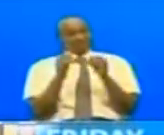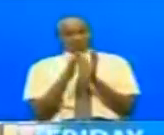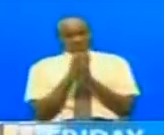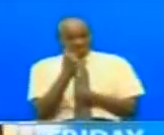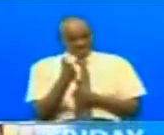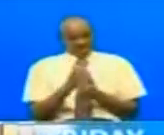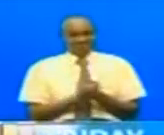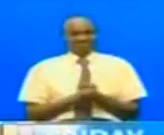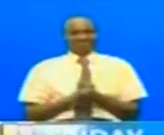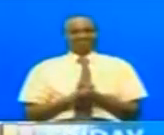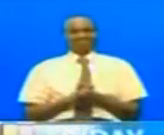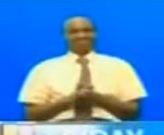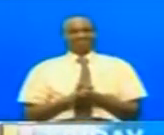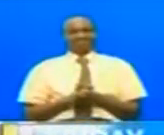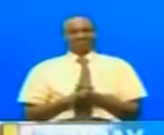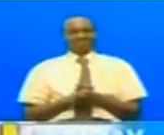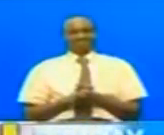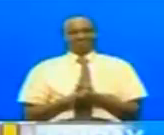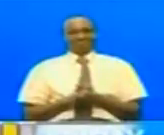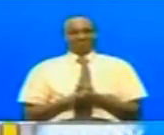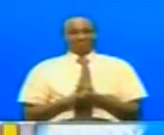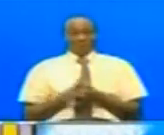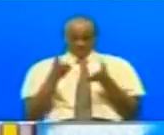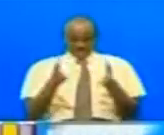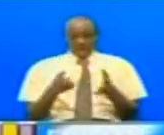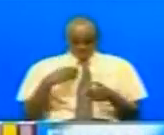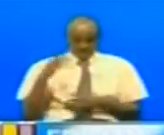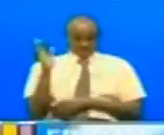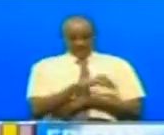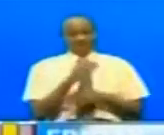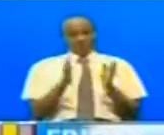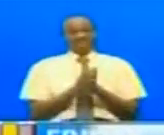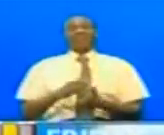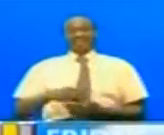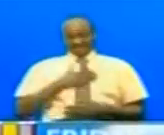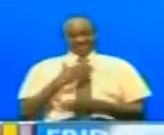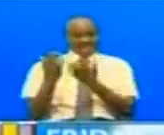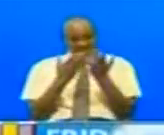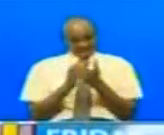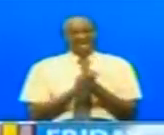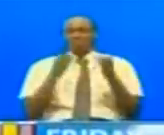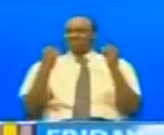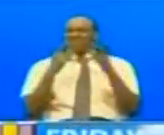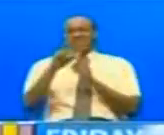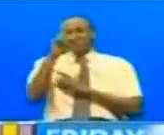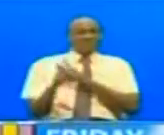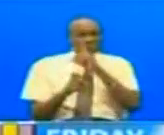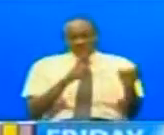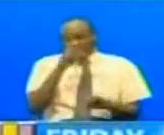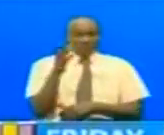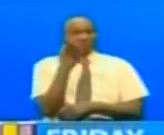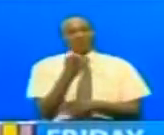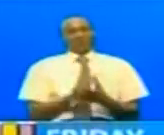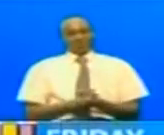story piece, Plague for Profit, in a short while. But for now, let's get back to our guest anchor. And of course, so many questions coming